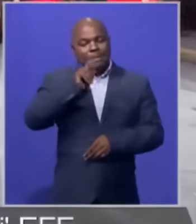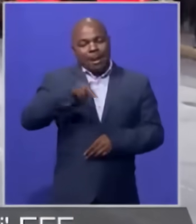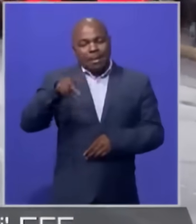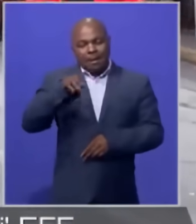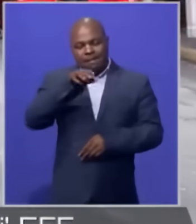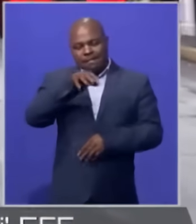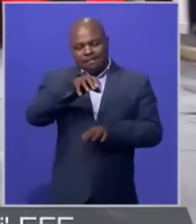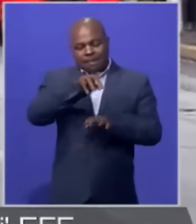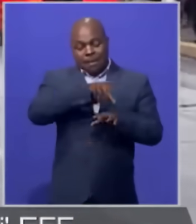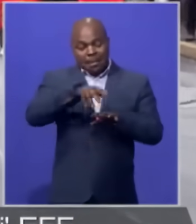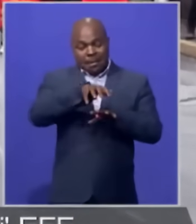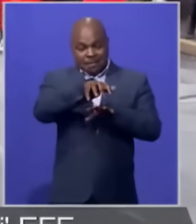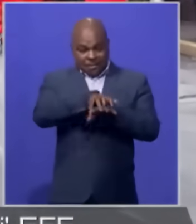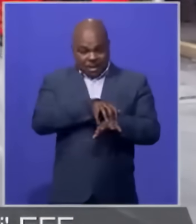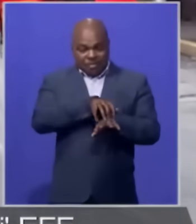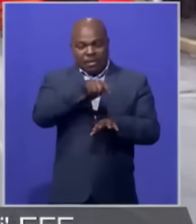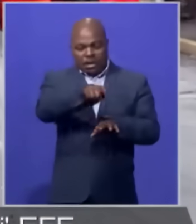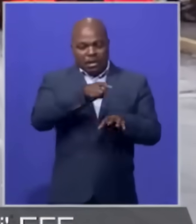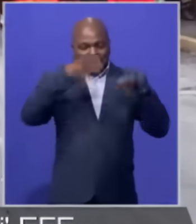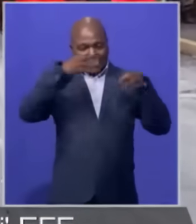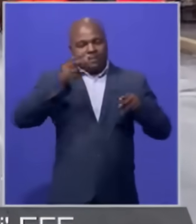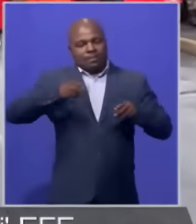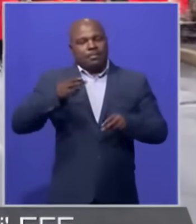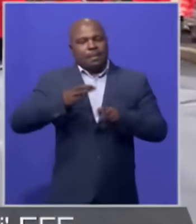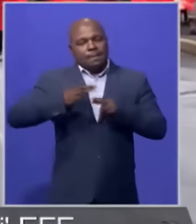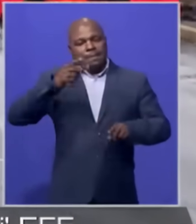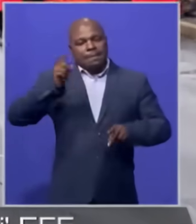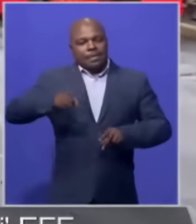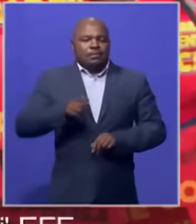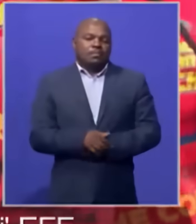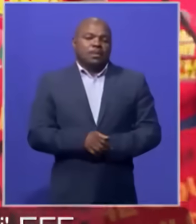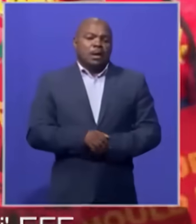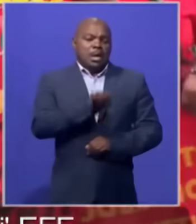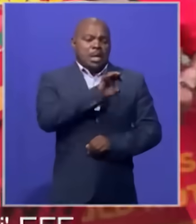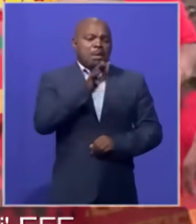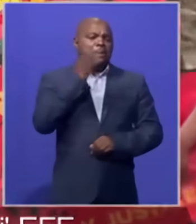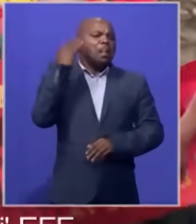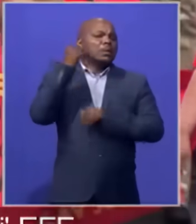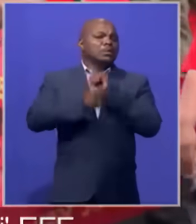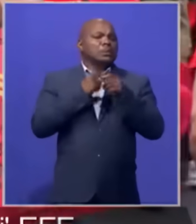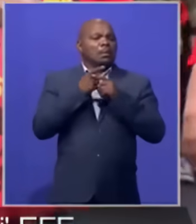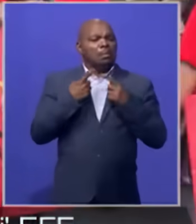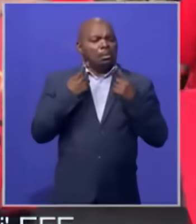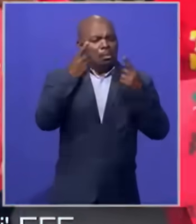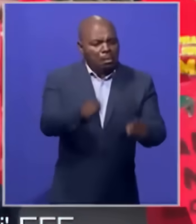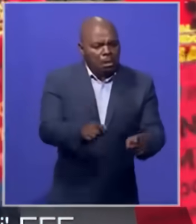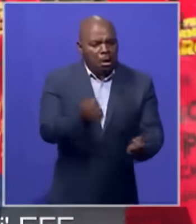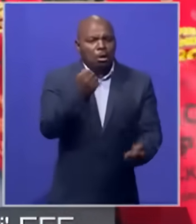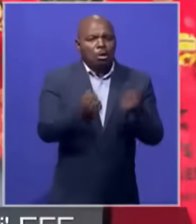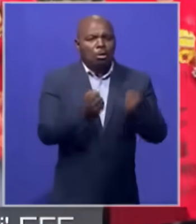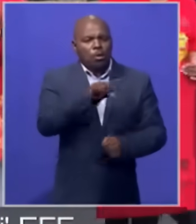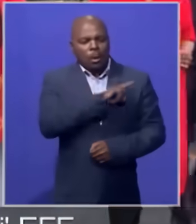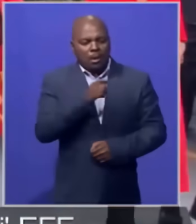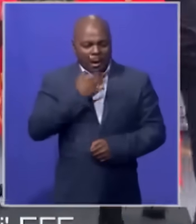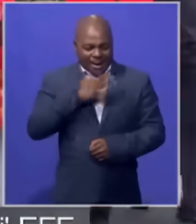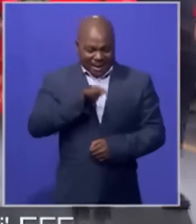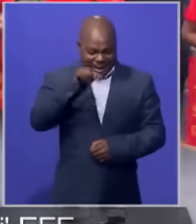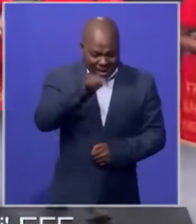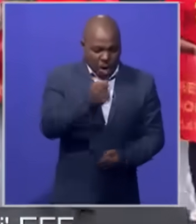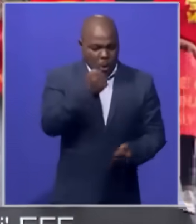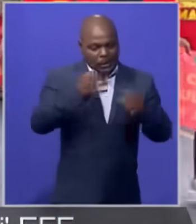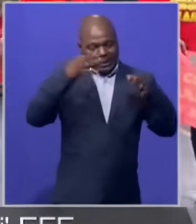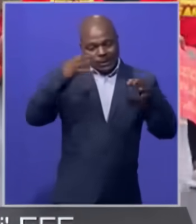phalaphala e šetše le ngwaga mola mokgatlo wa EFF o ile wa ikgokaganya le kgorotsheko ya boipobolo e nyaka gore kgoro ya tlholege ba